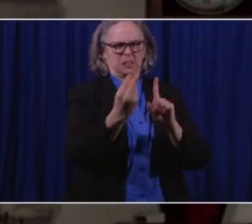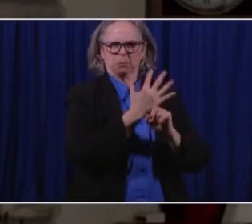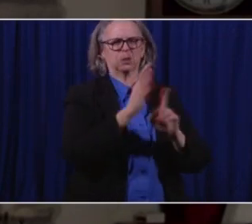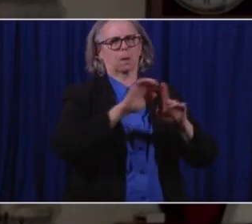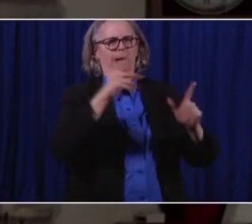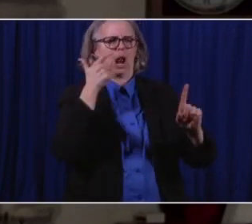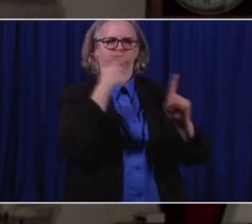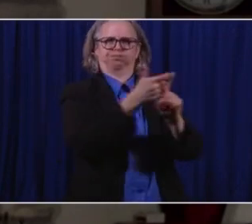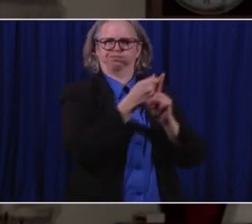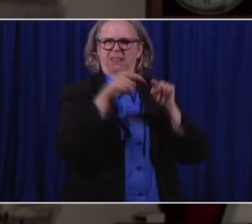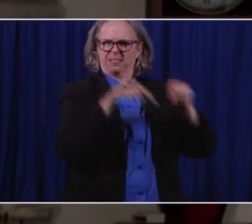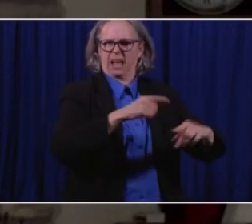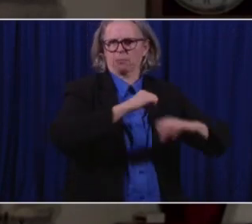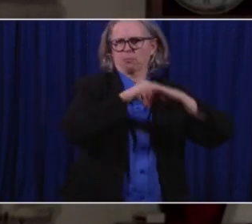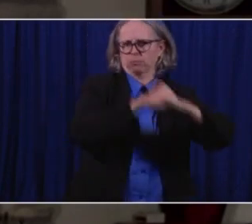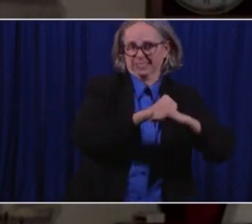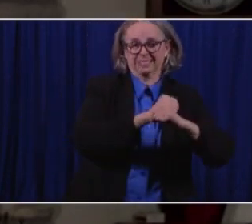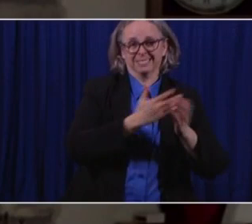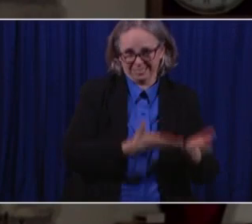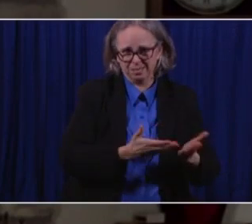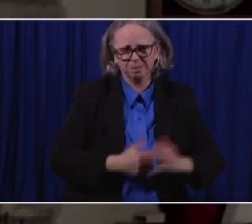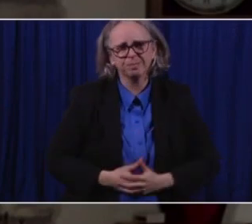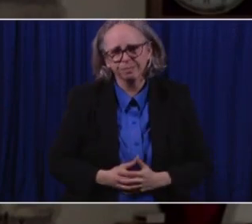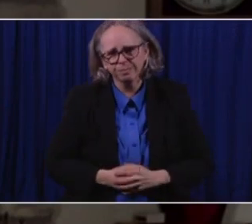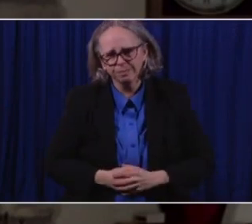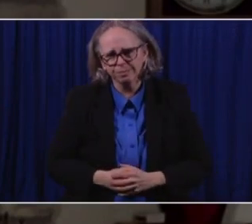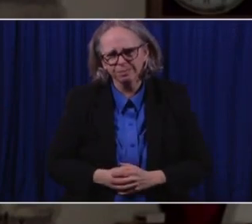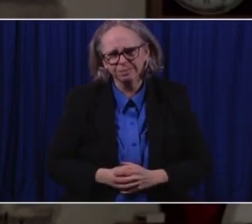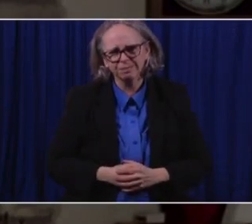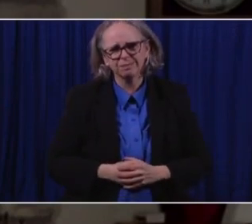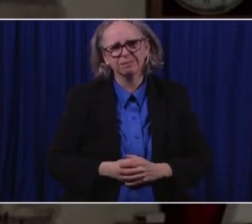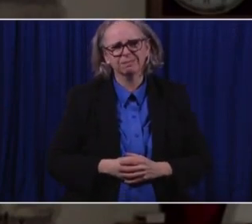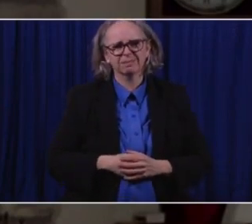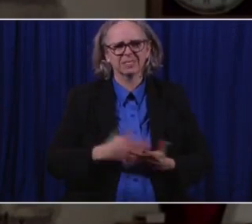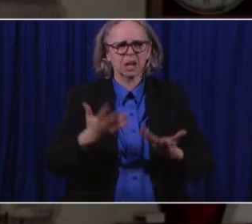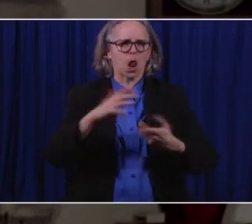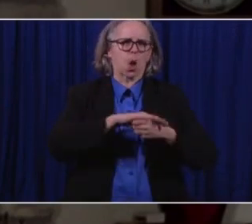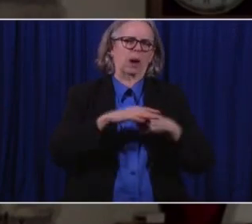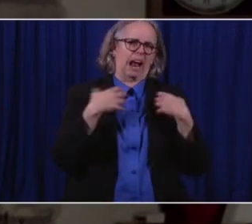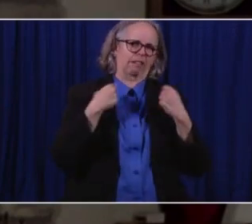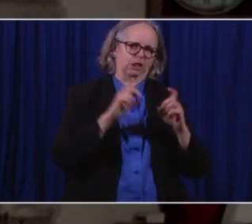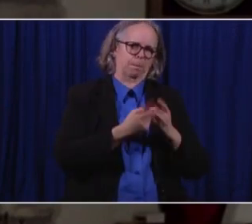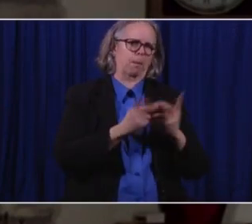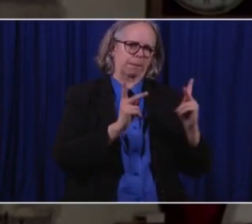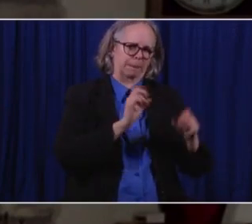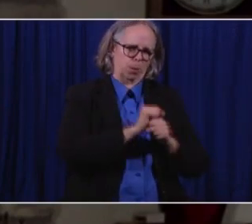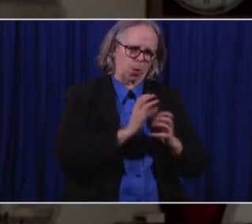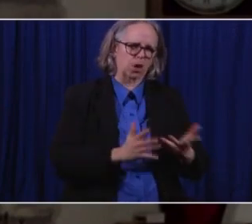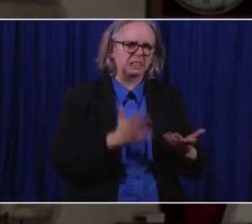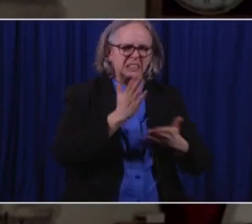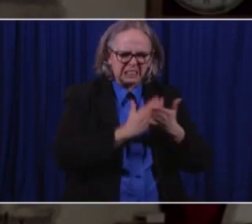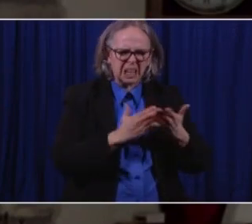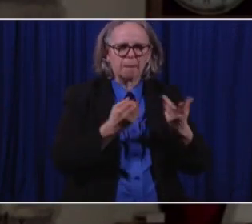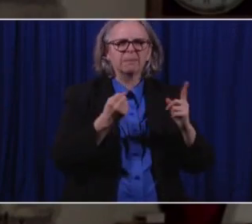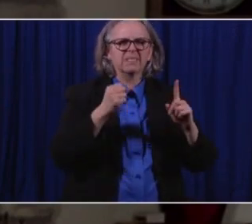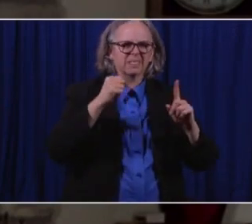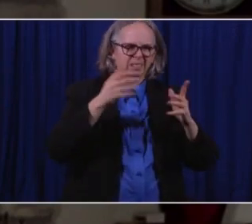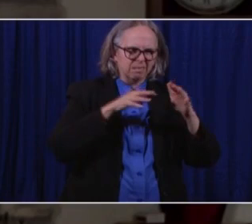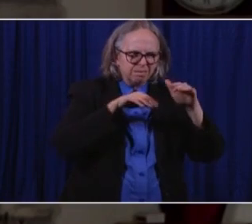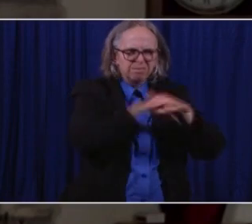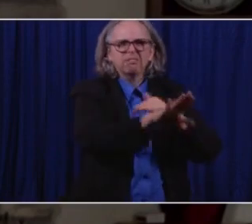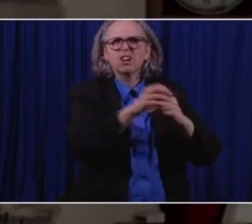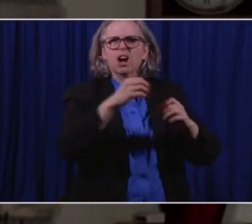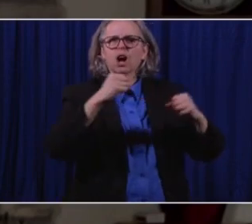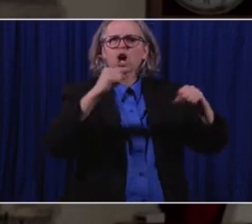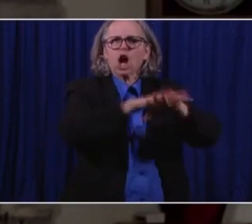medical personnel, and they're also, the local health departments are doing some congregate care settings. So the vaccines are going